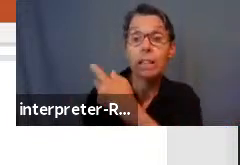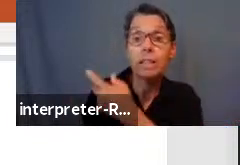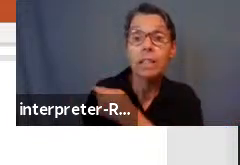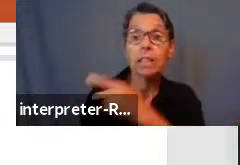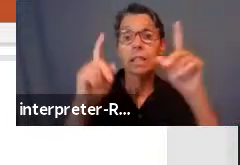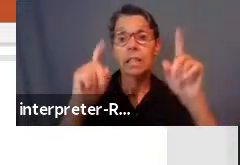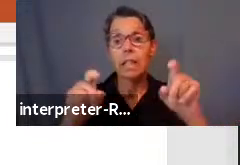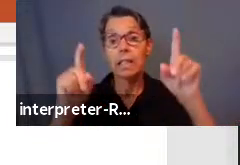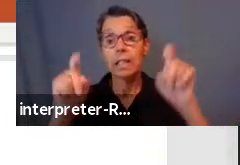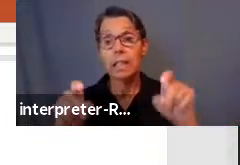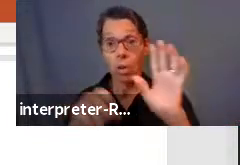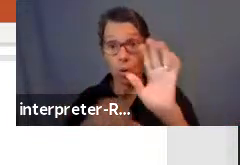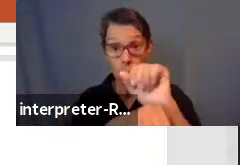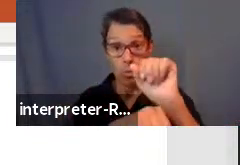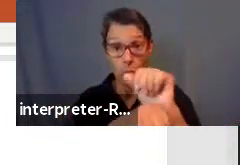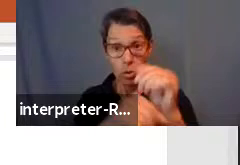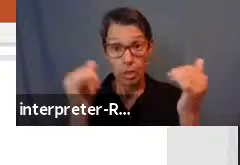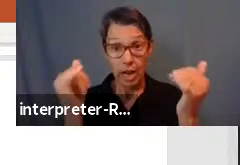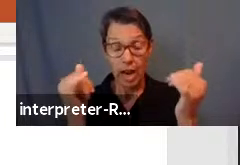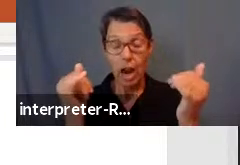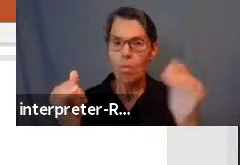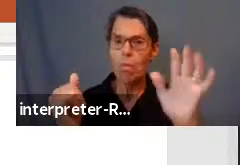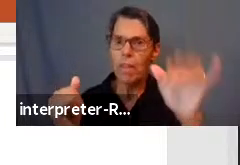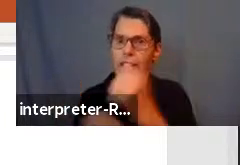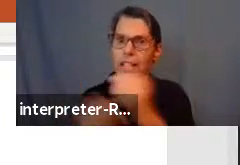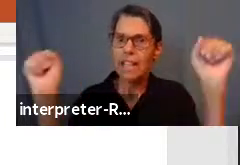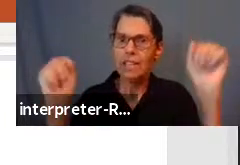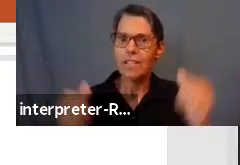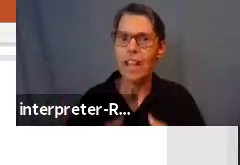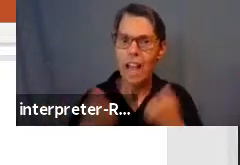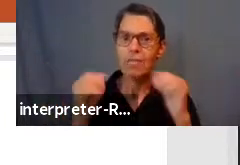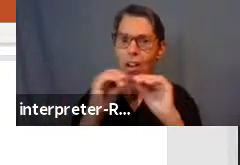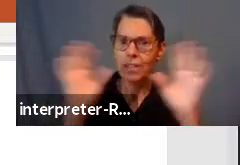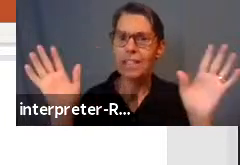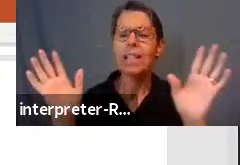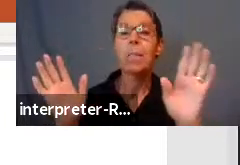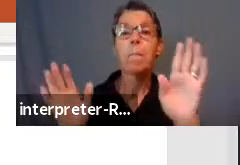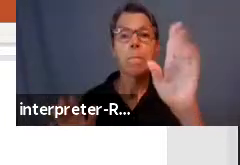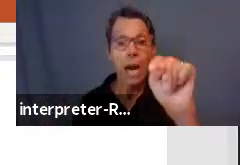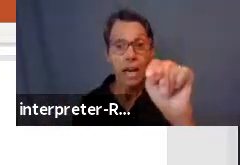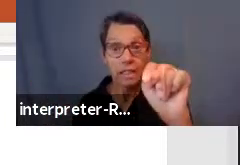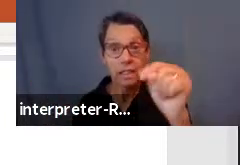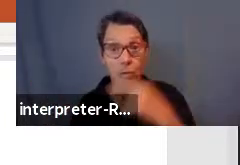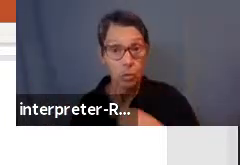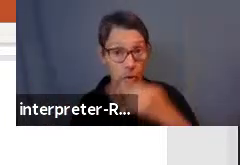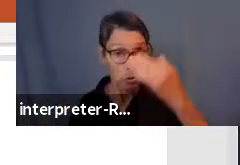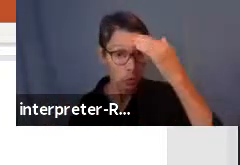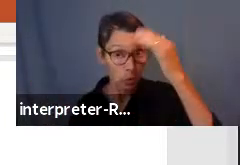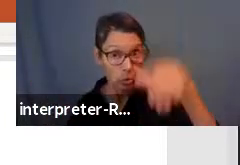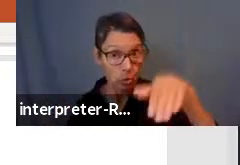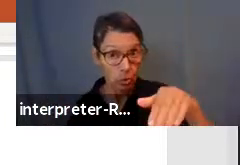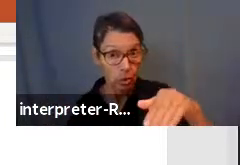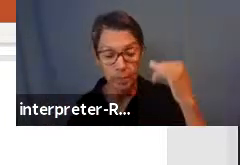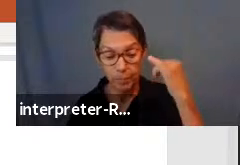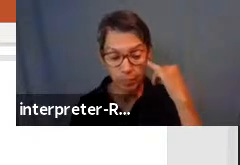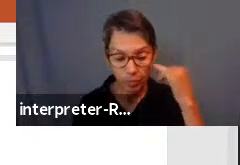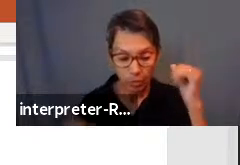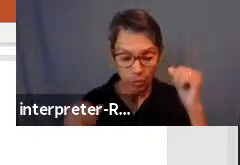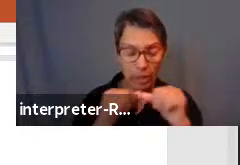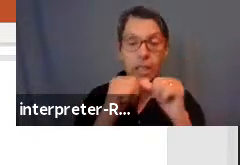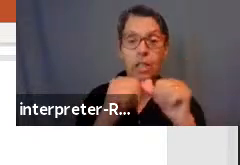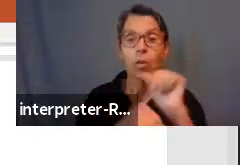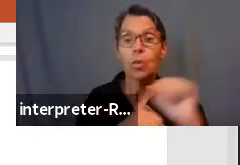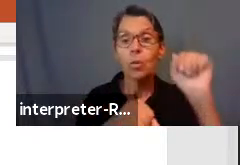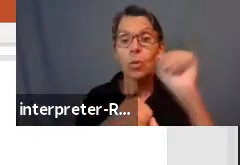and the work that we're doing now, and it definitely saves lives. But we know that if we could continue to work on